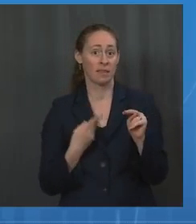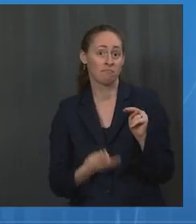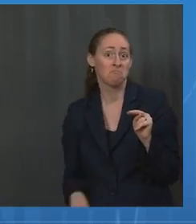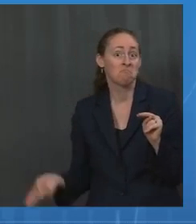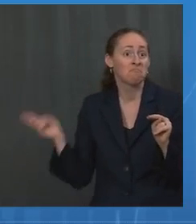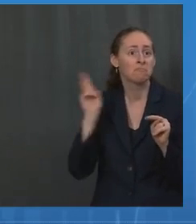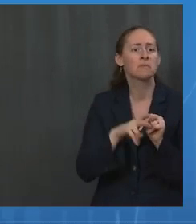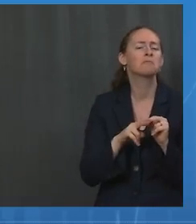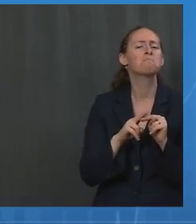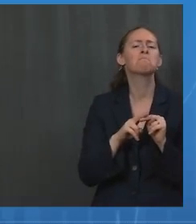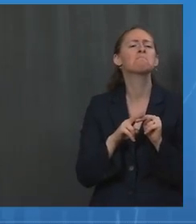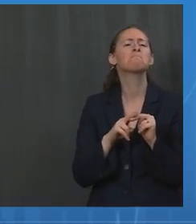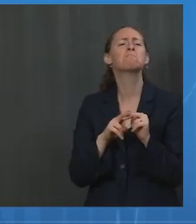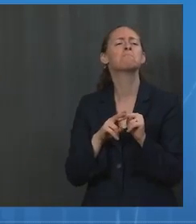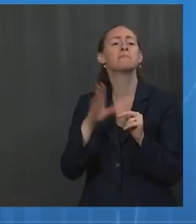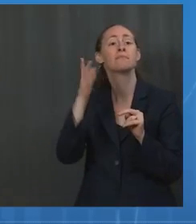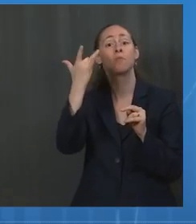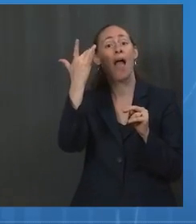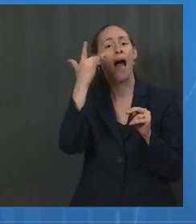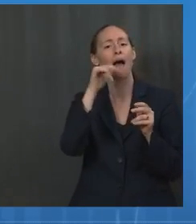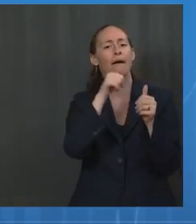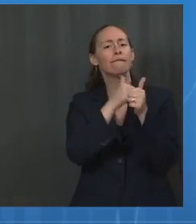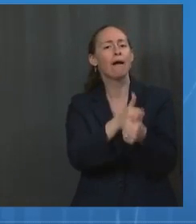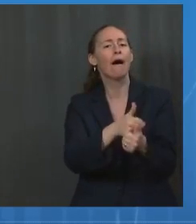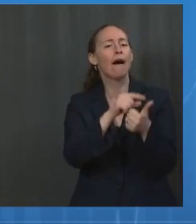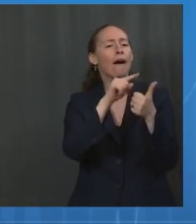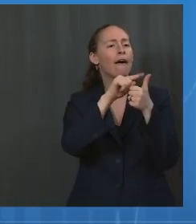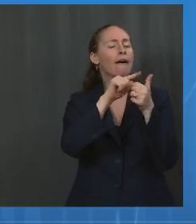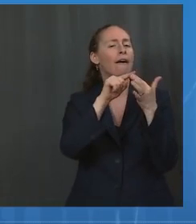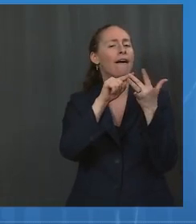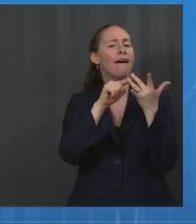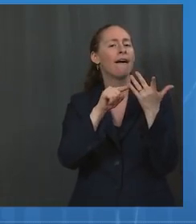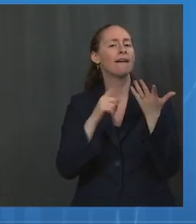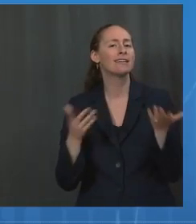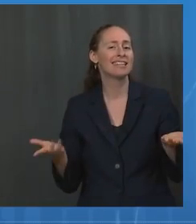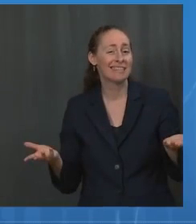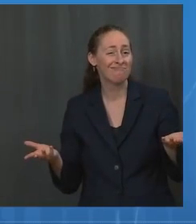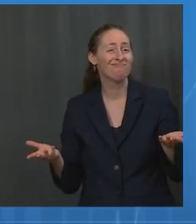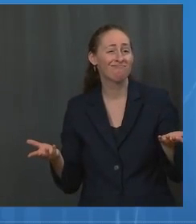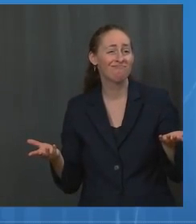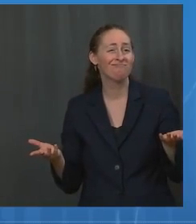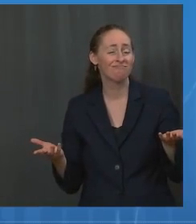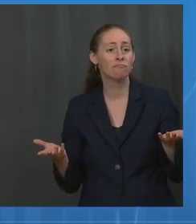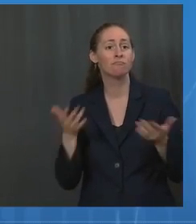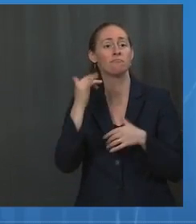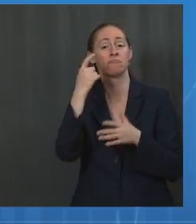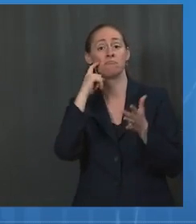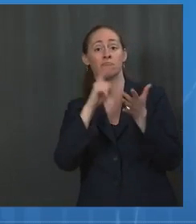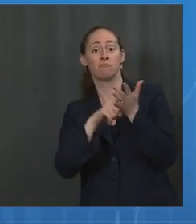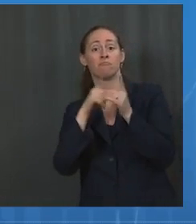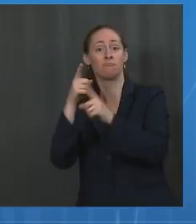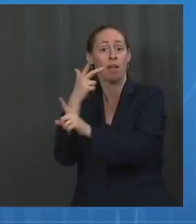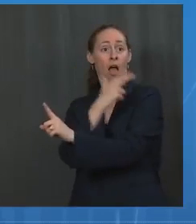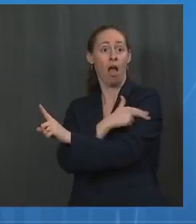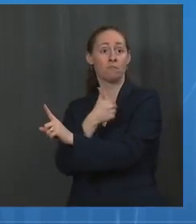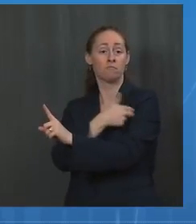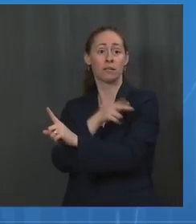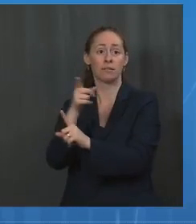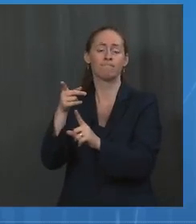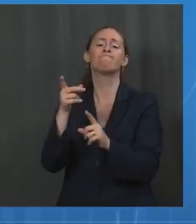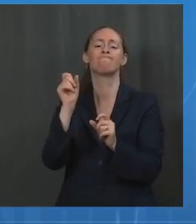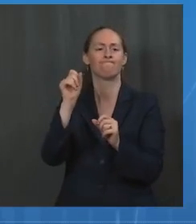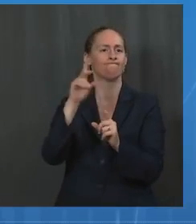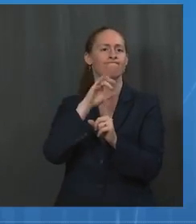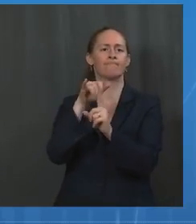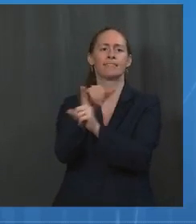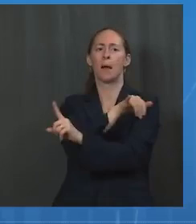not implementing our current guidance. The hospitalization rates that we're seeing with children right now are similar to prior surges. It's the absolute